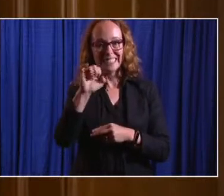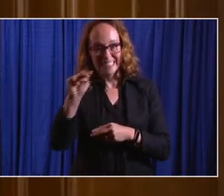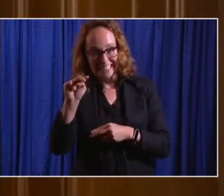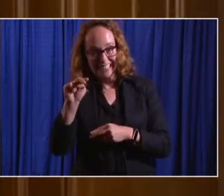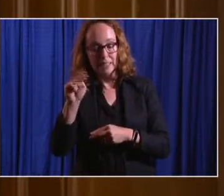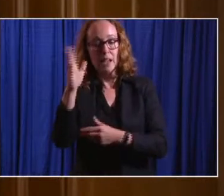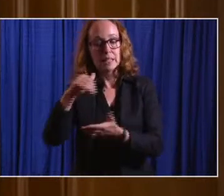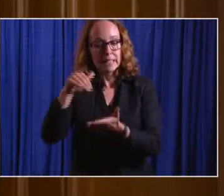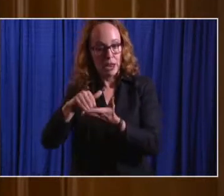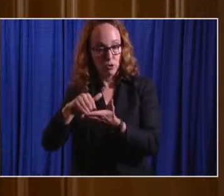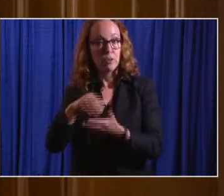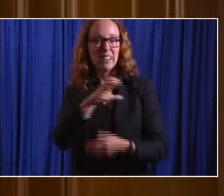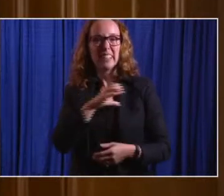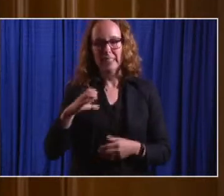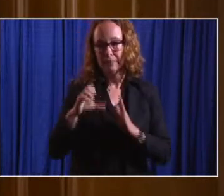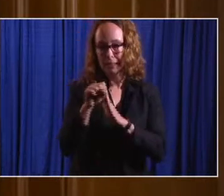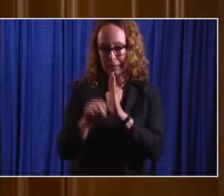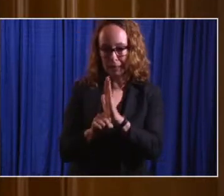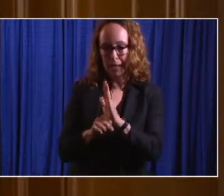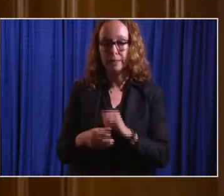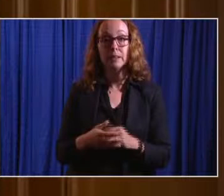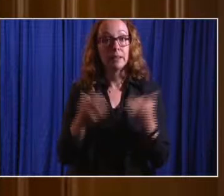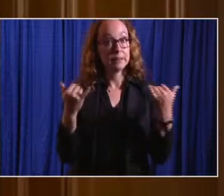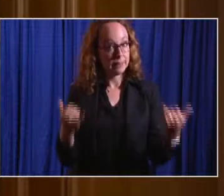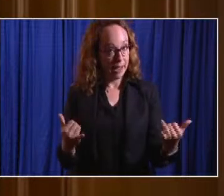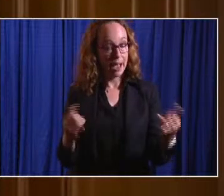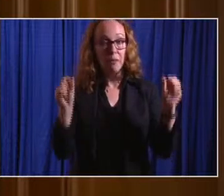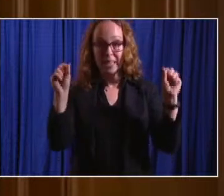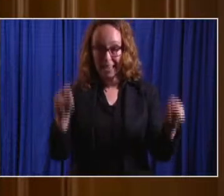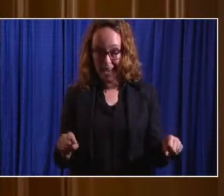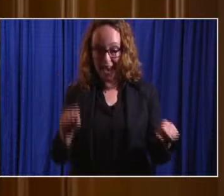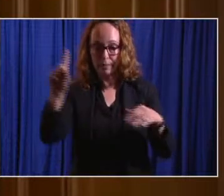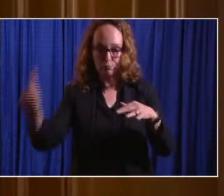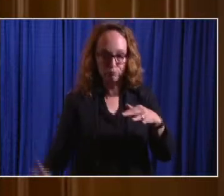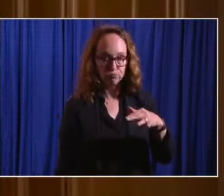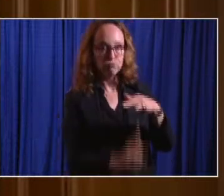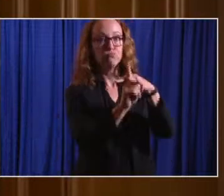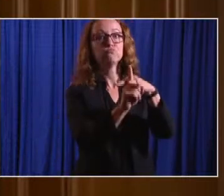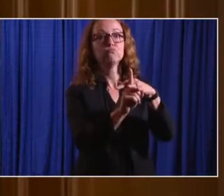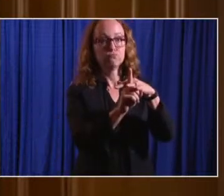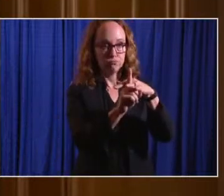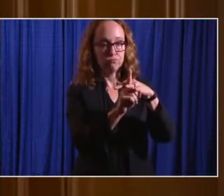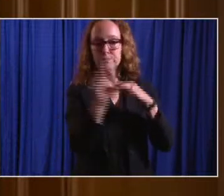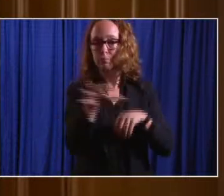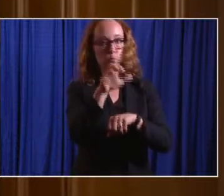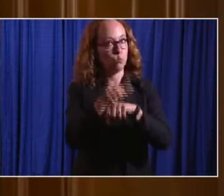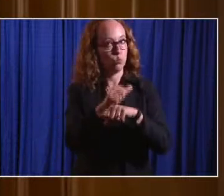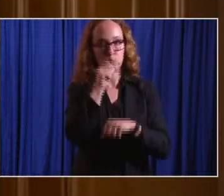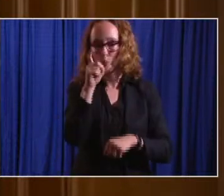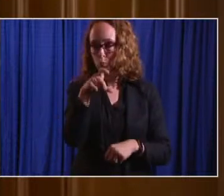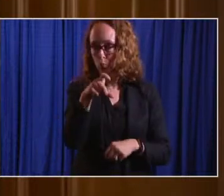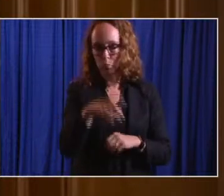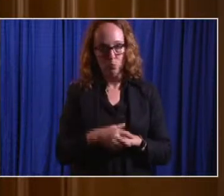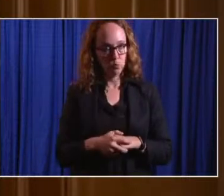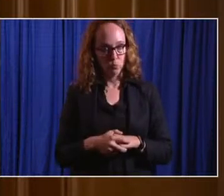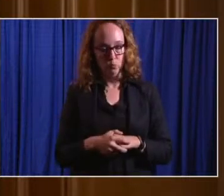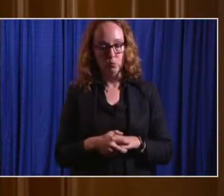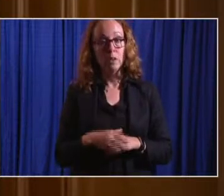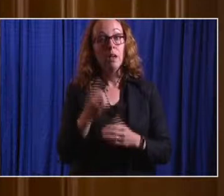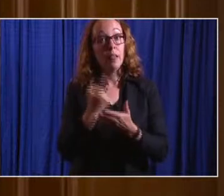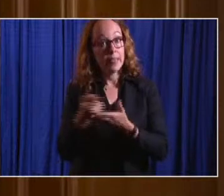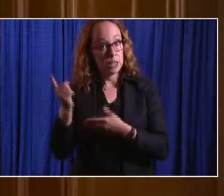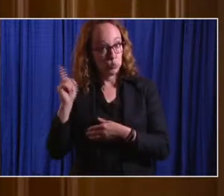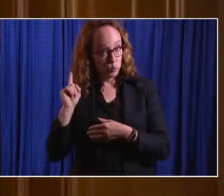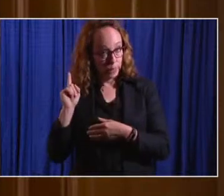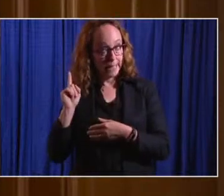Cleveland State is now open for walk-ins. And last week, we began offering a second